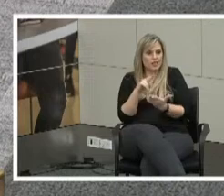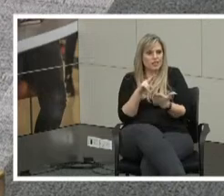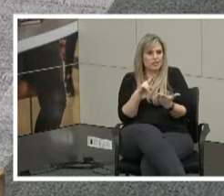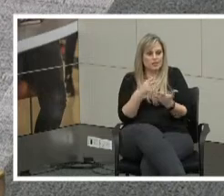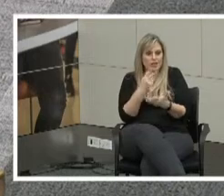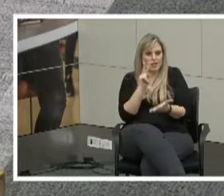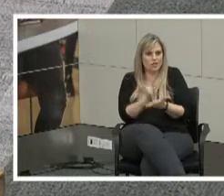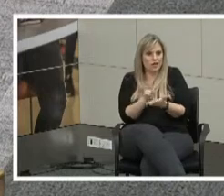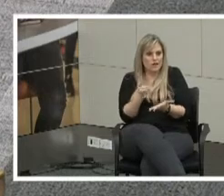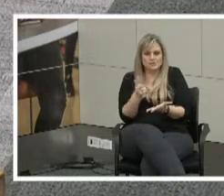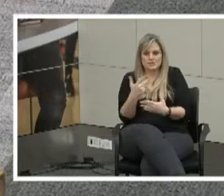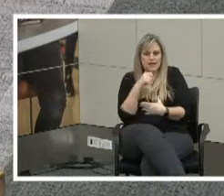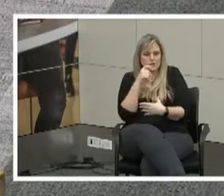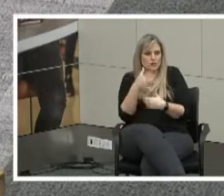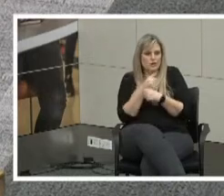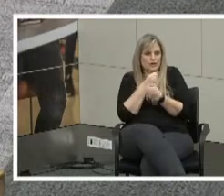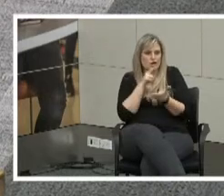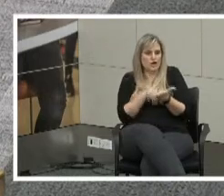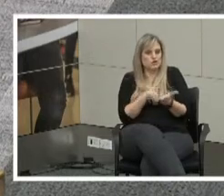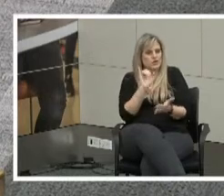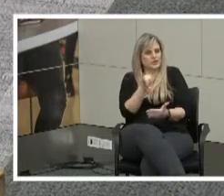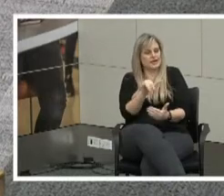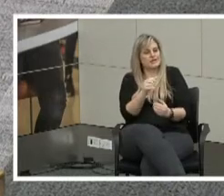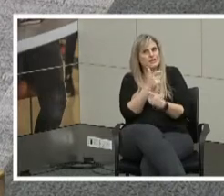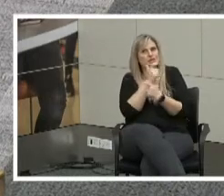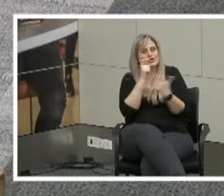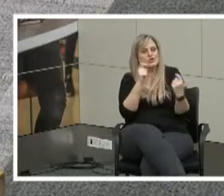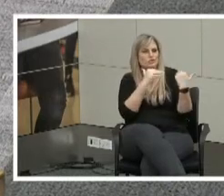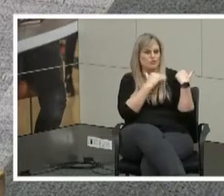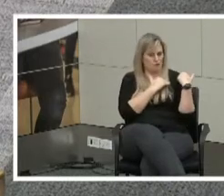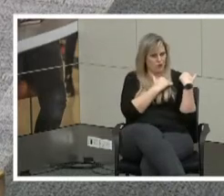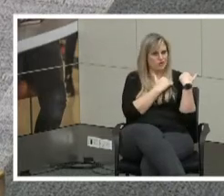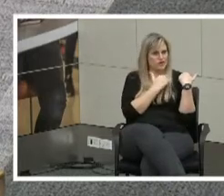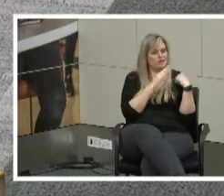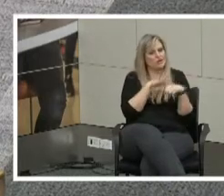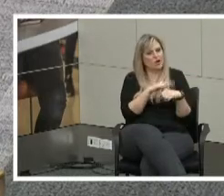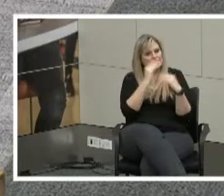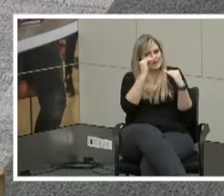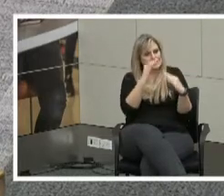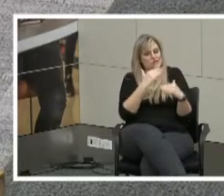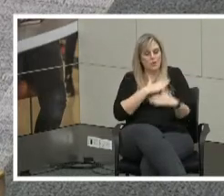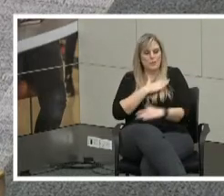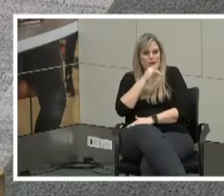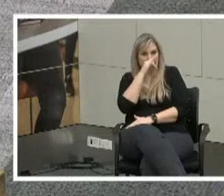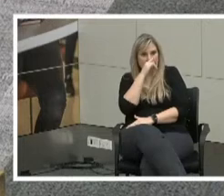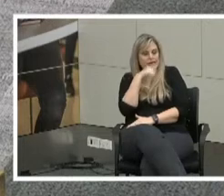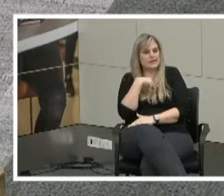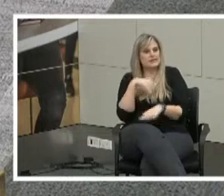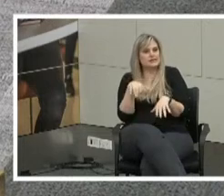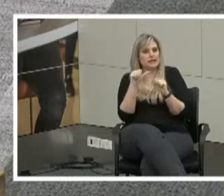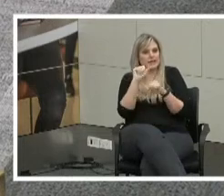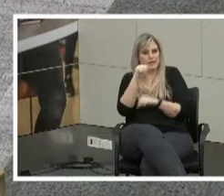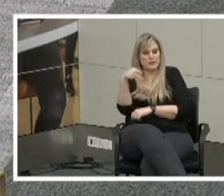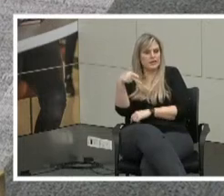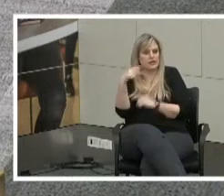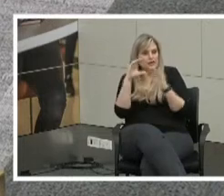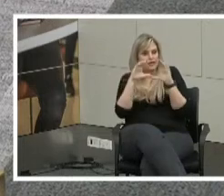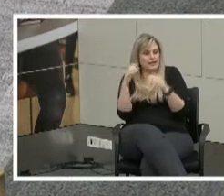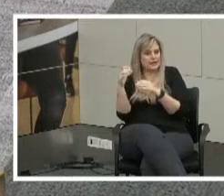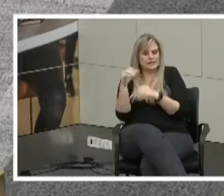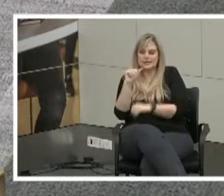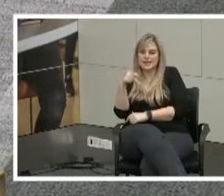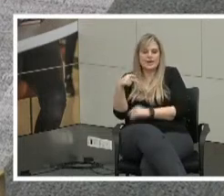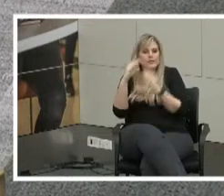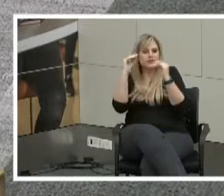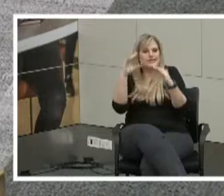renewed and that's a really big burden to place on a teacher my uh my child is taking AP classes and AP teachers